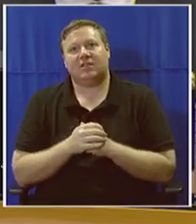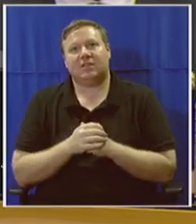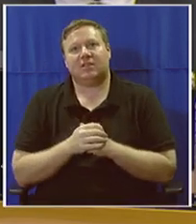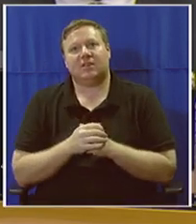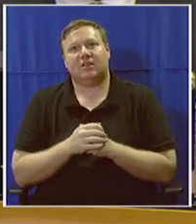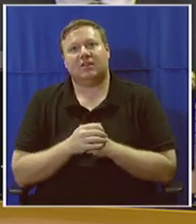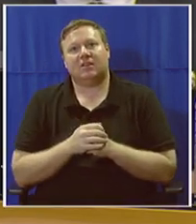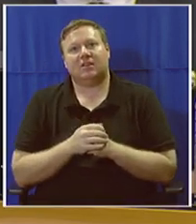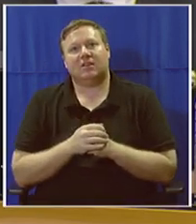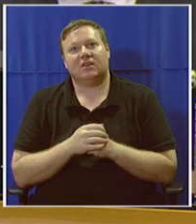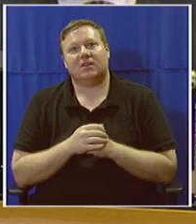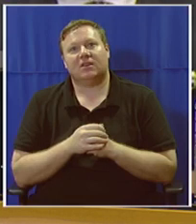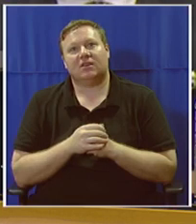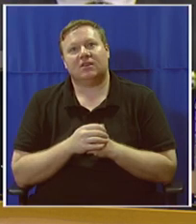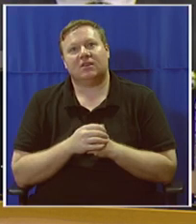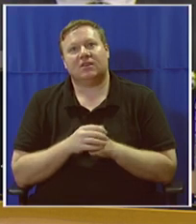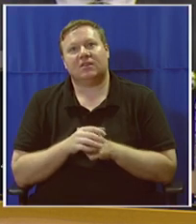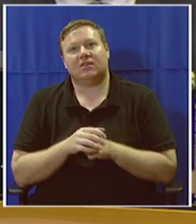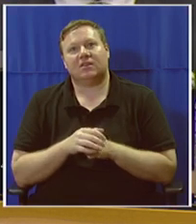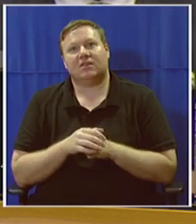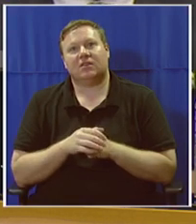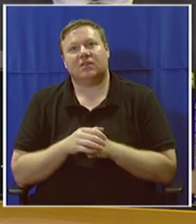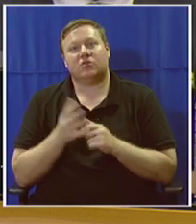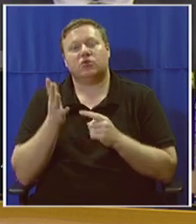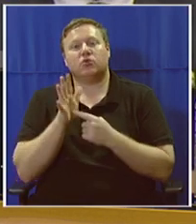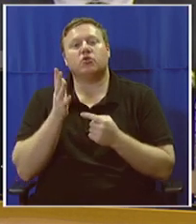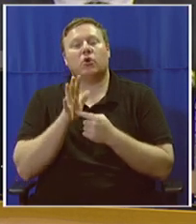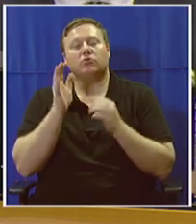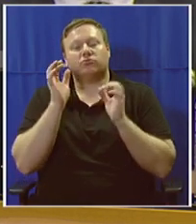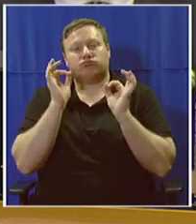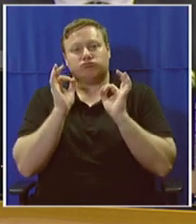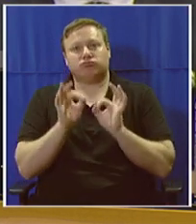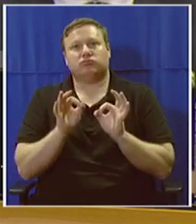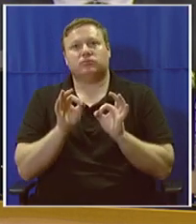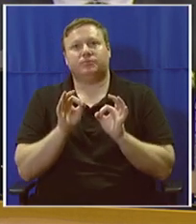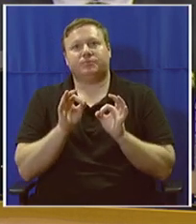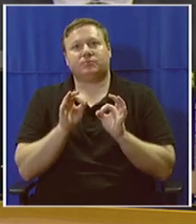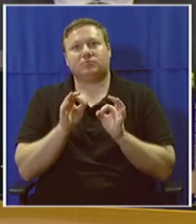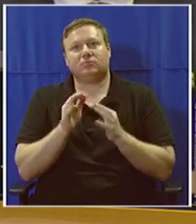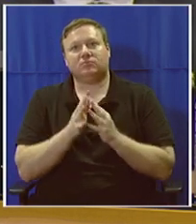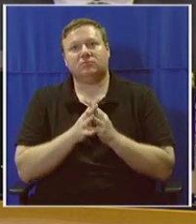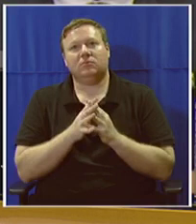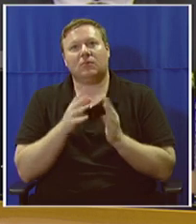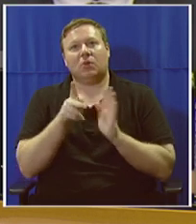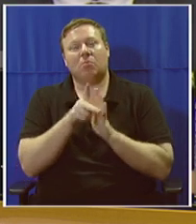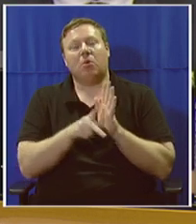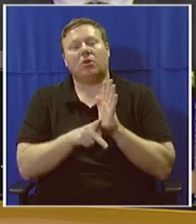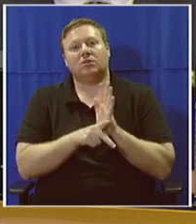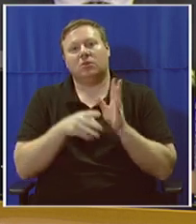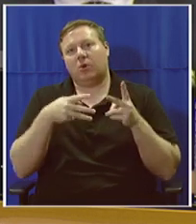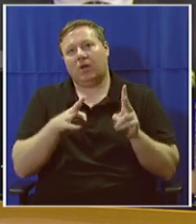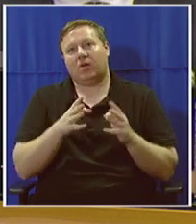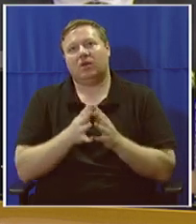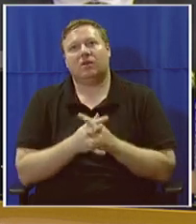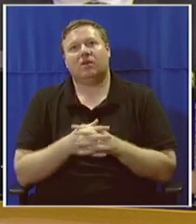which is an acknowledgement of certainty in regulatory terms and in policy terms. So